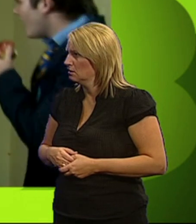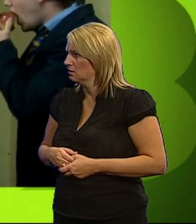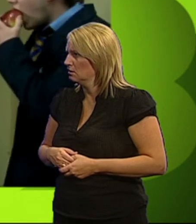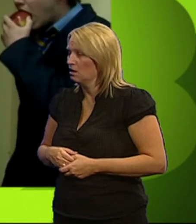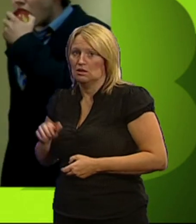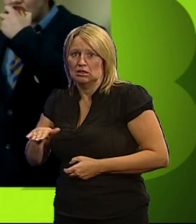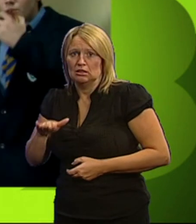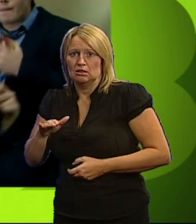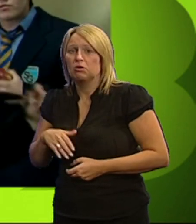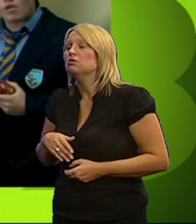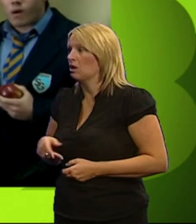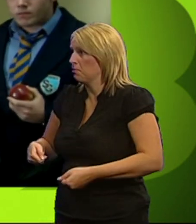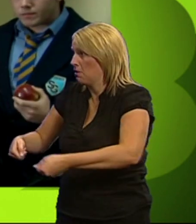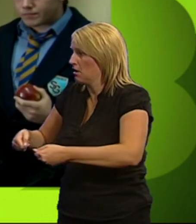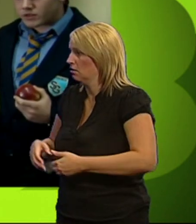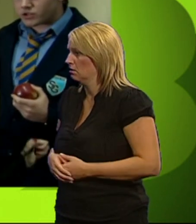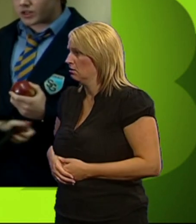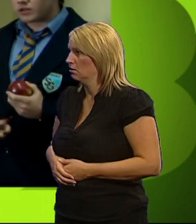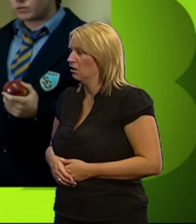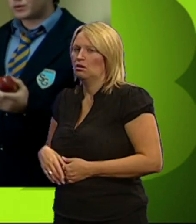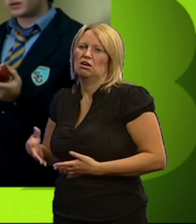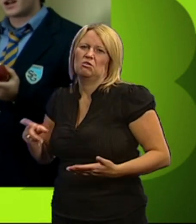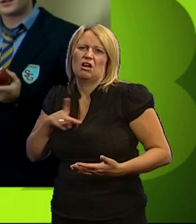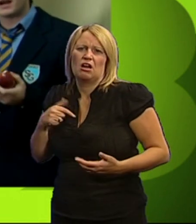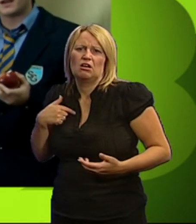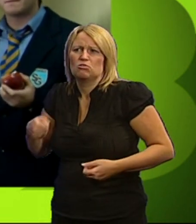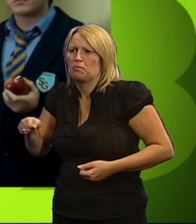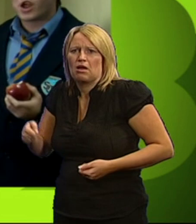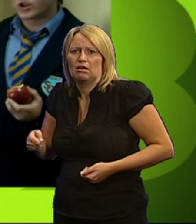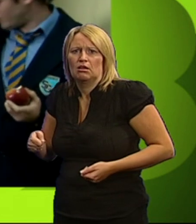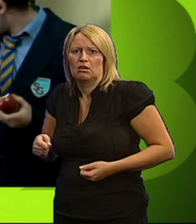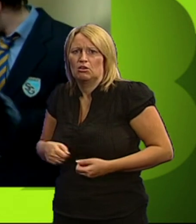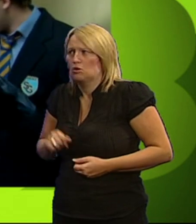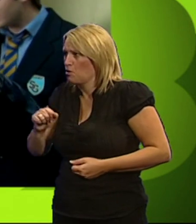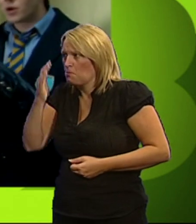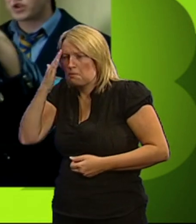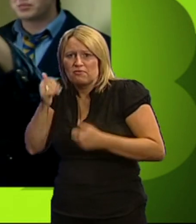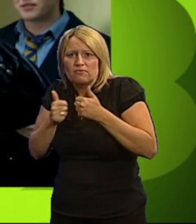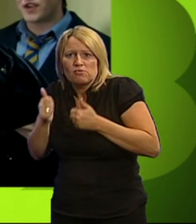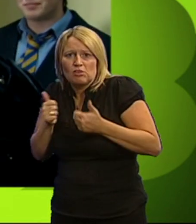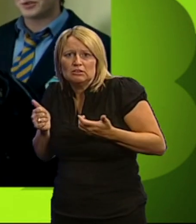Ingrid! Yes, you can carry my bag. Sorry, why you don't want to carry a bag? No,